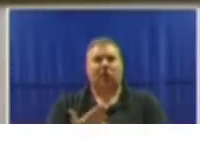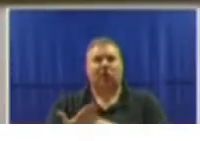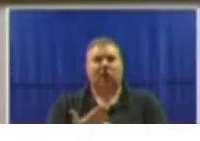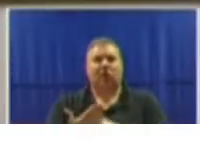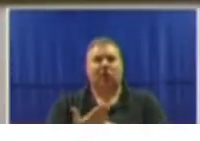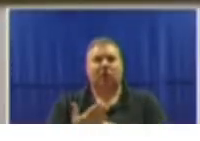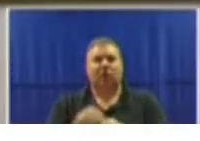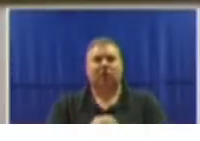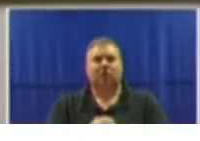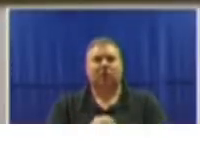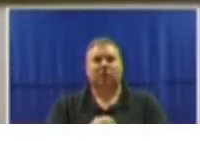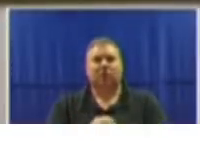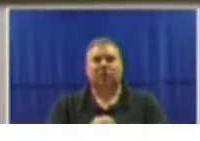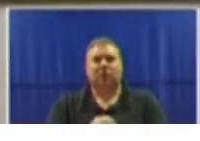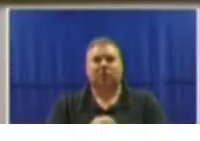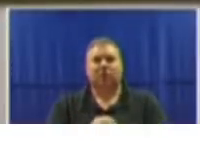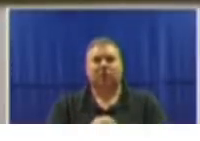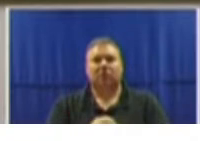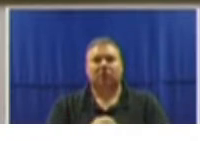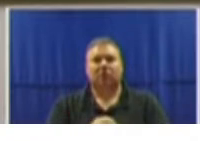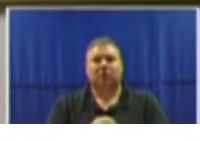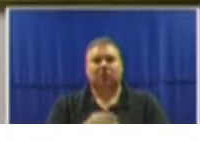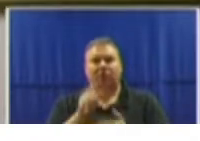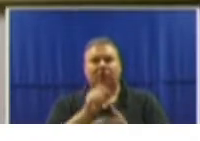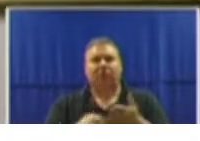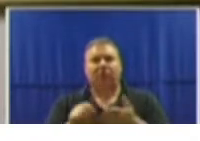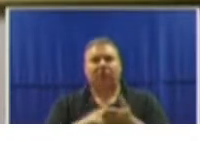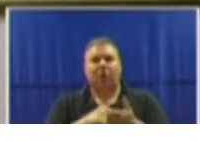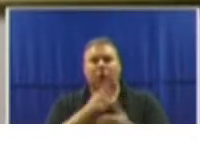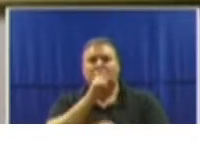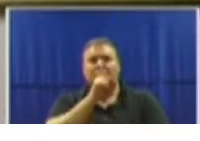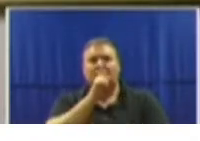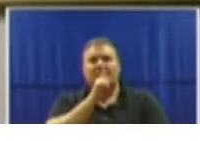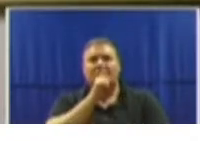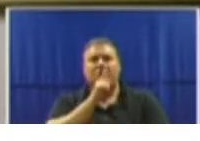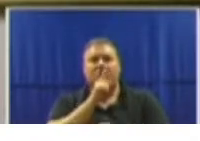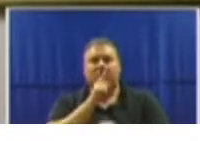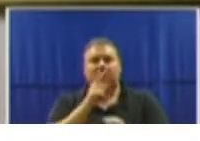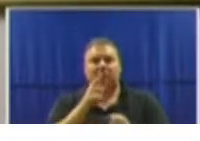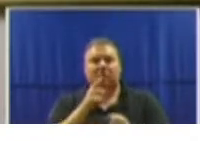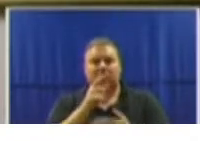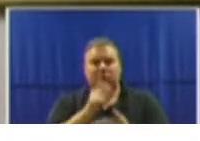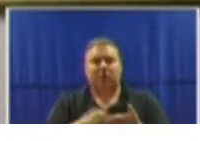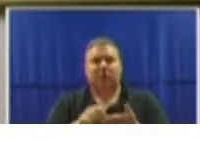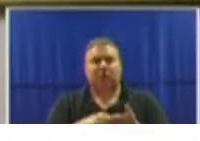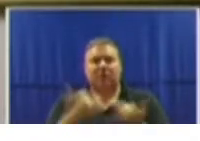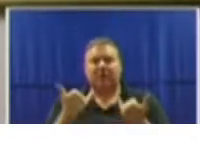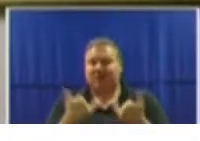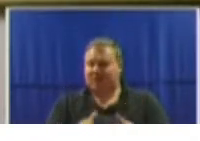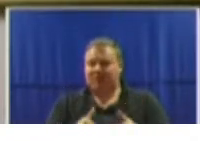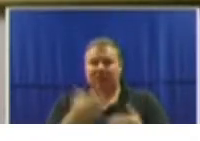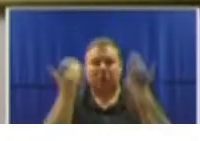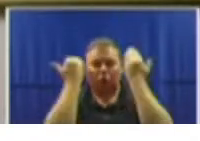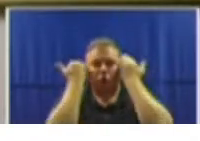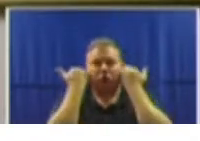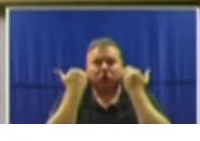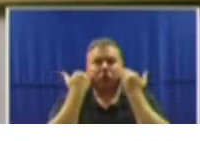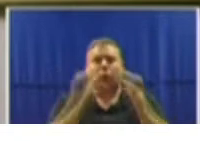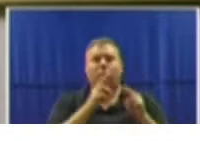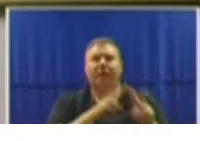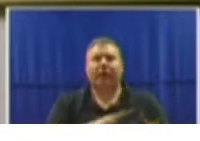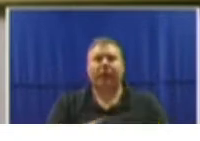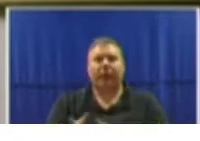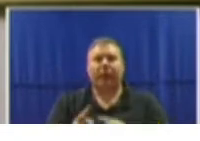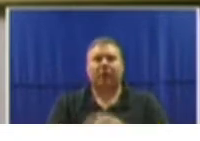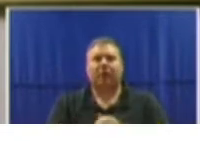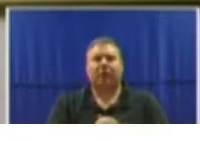voting, which is to vote by secret ballot, it is still under judicial review. Therefore, there is no way